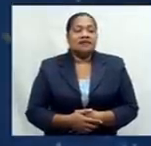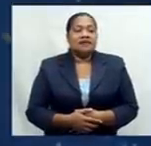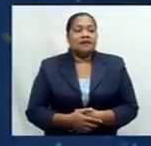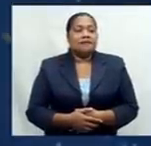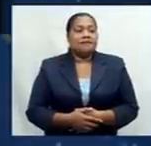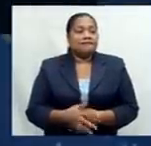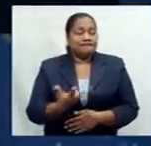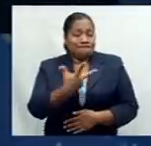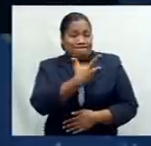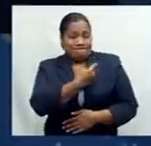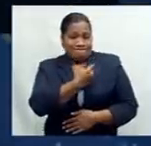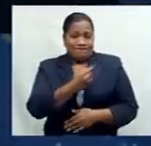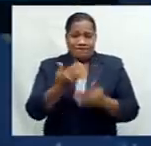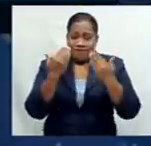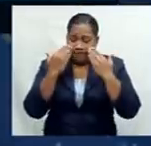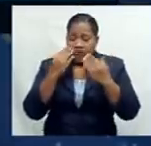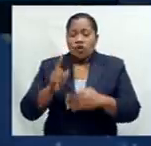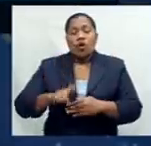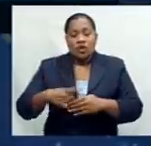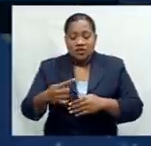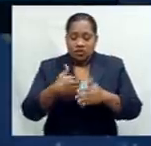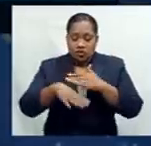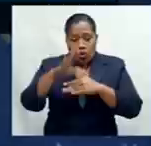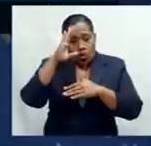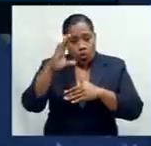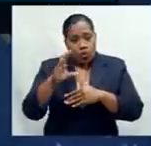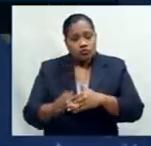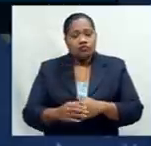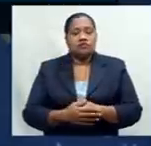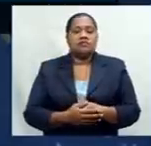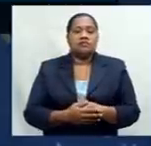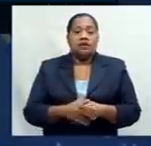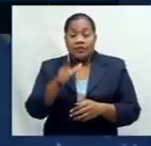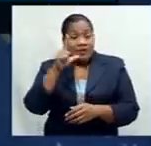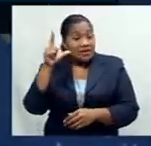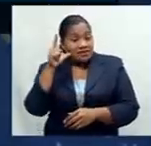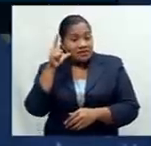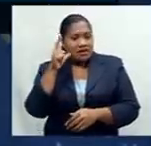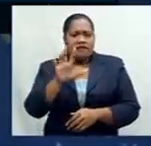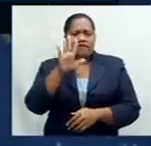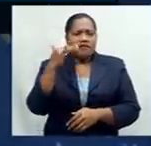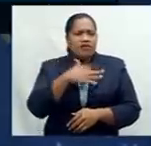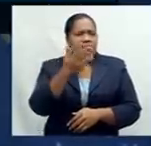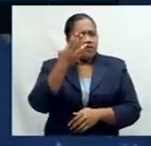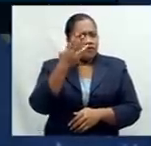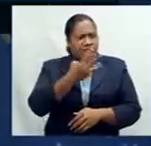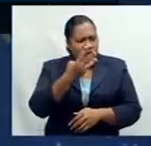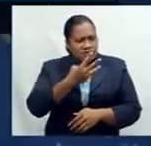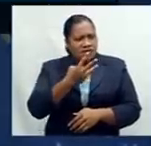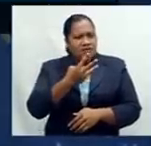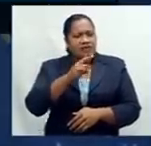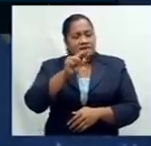The vaccination campaign also continues around the country. As of yesterday,